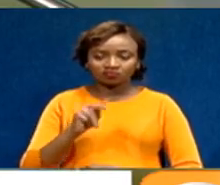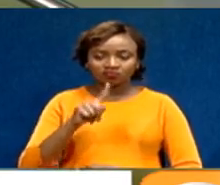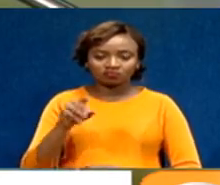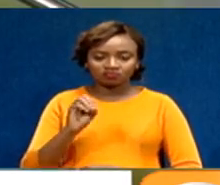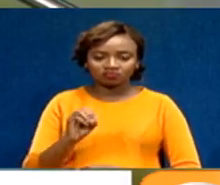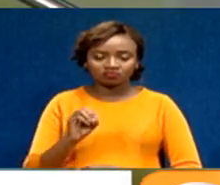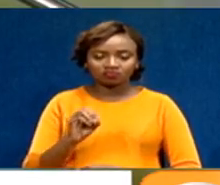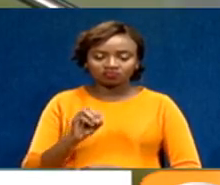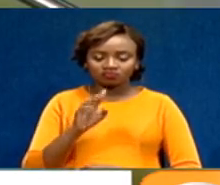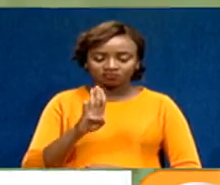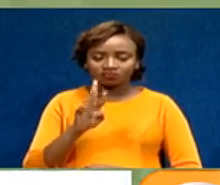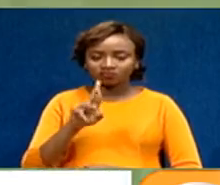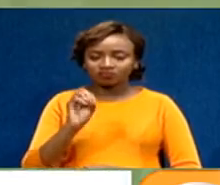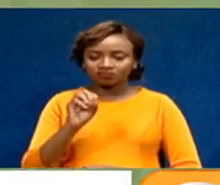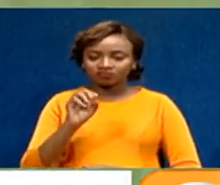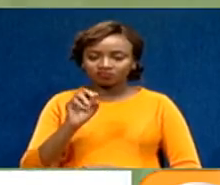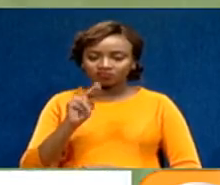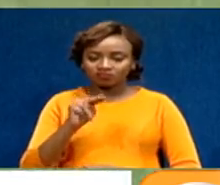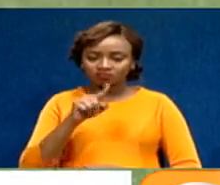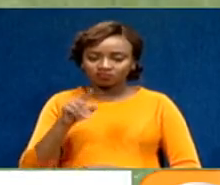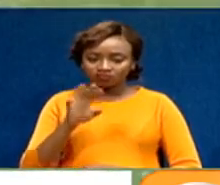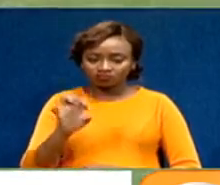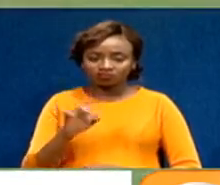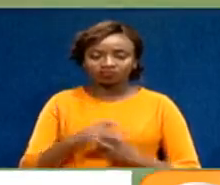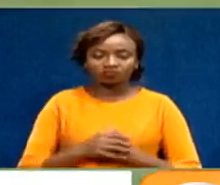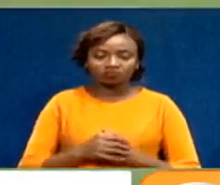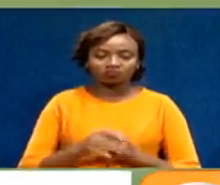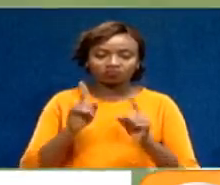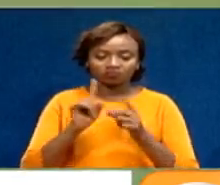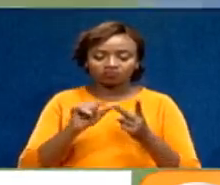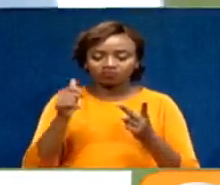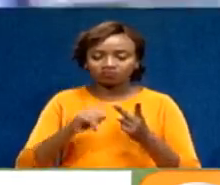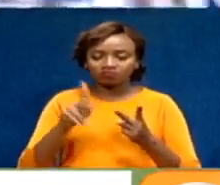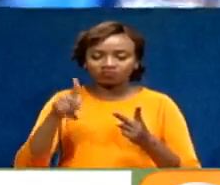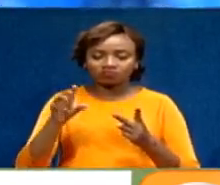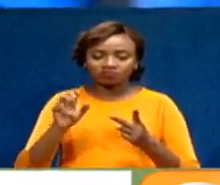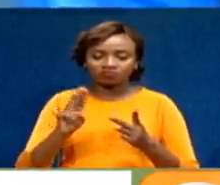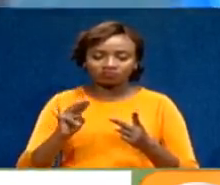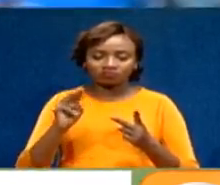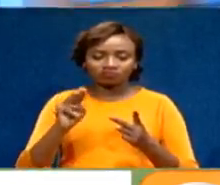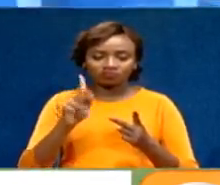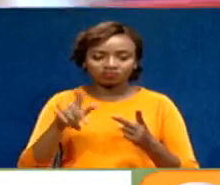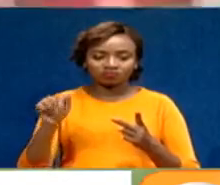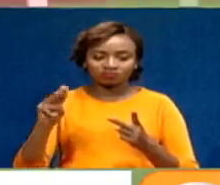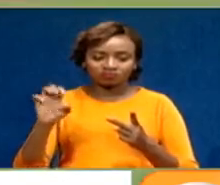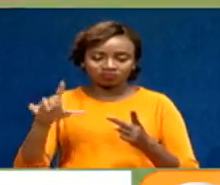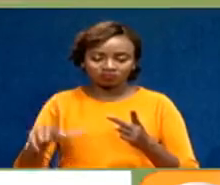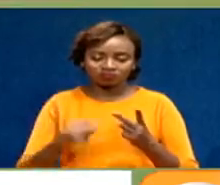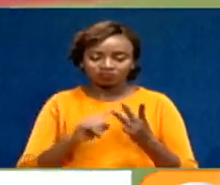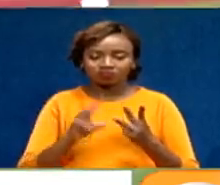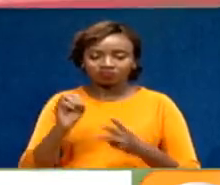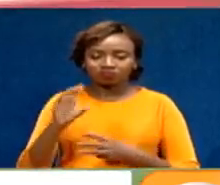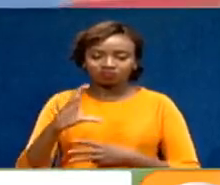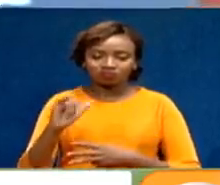meters final. Wamira finished third behind Pamela Losange, who won gold, and Oceana Brown, who picked silver. All